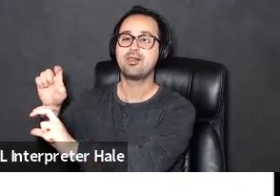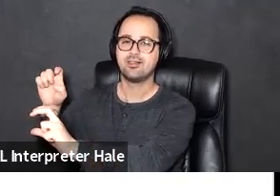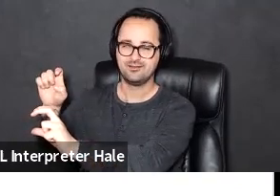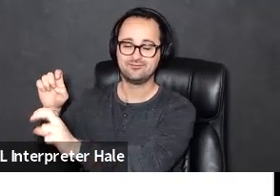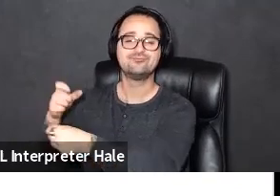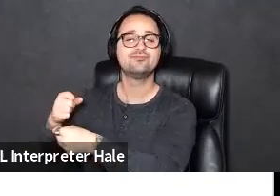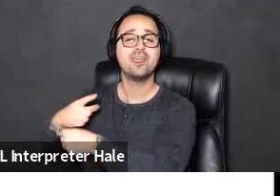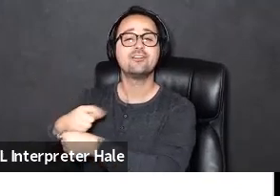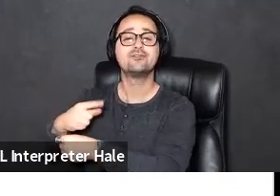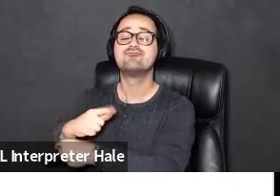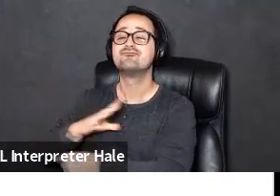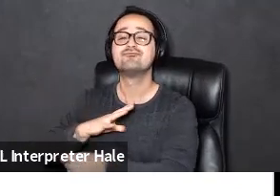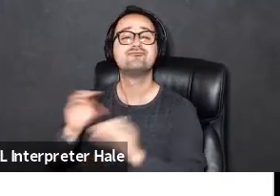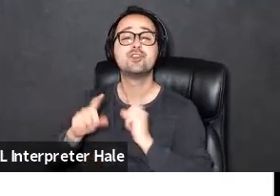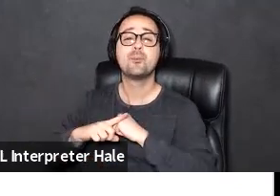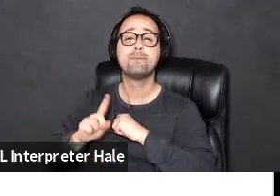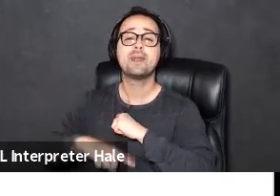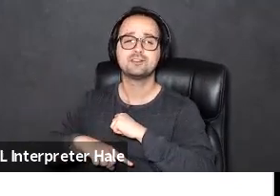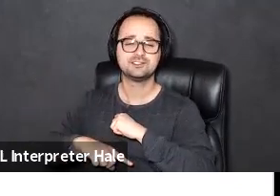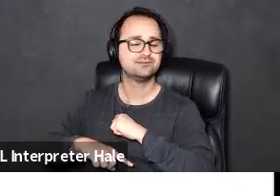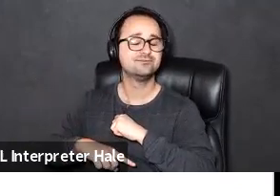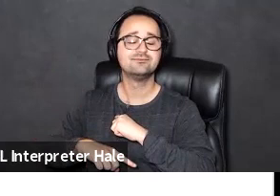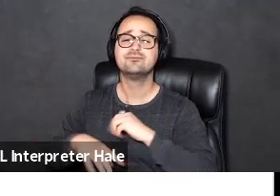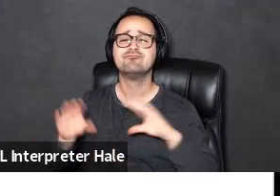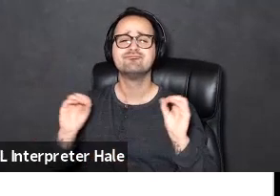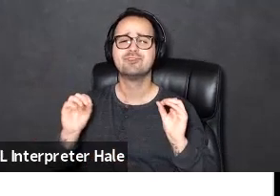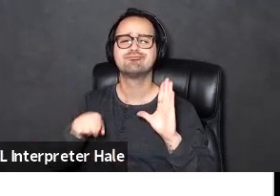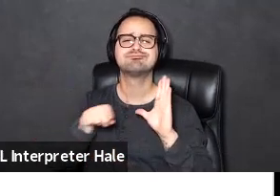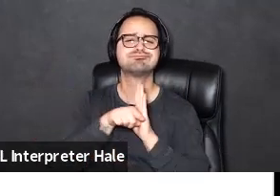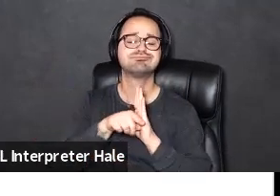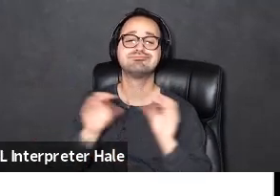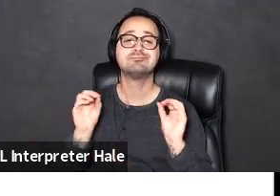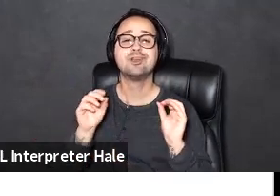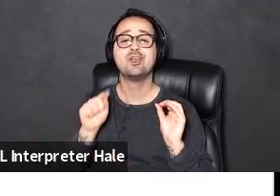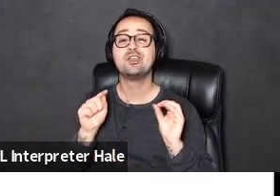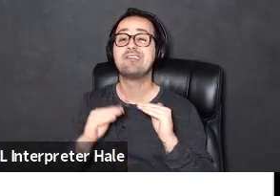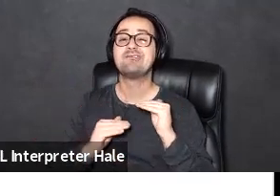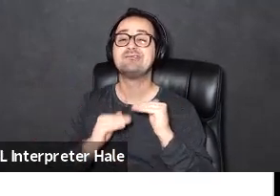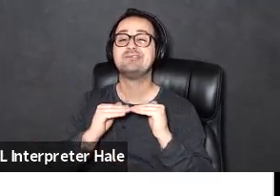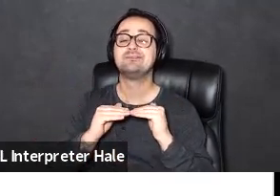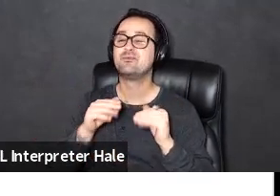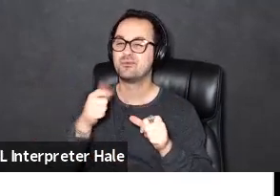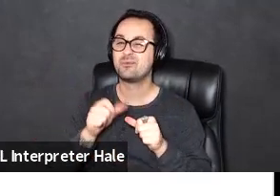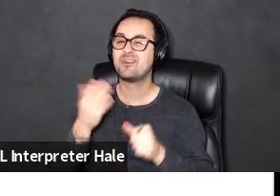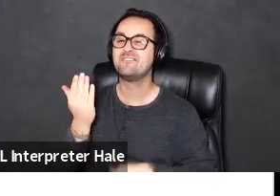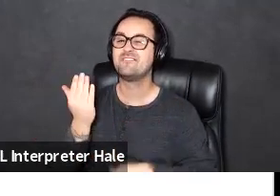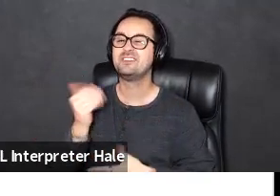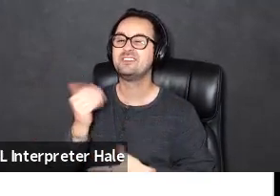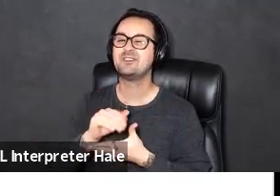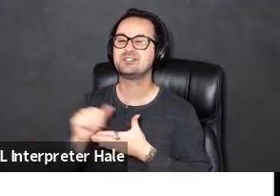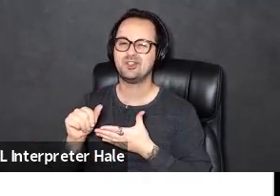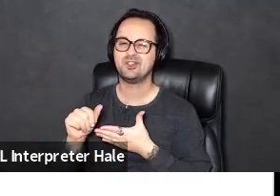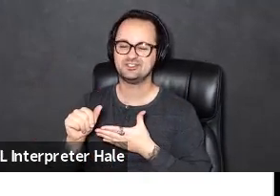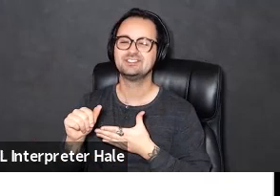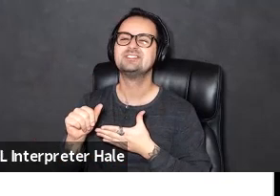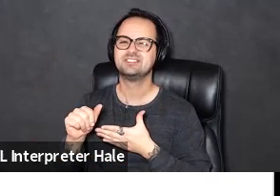annual basis where there's no penalty. There's no any implications for that. You're just limited to that 15,000 tax,